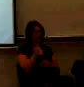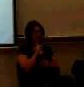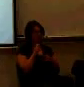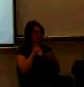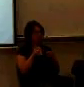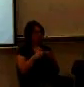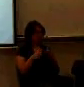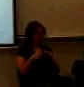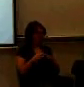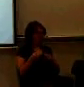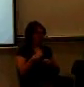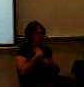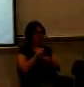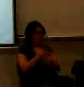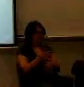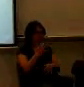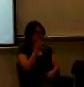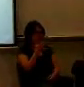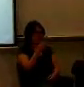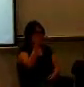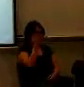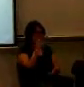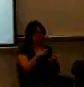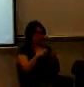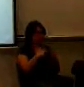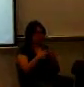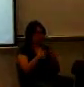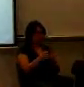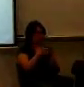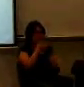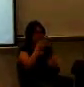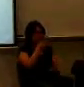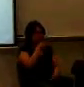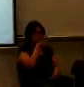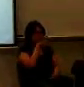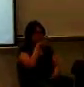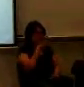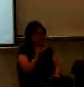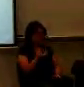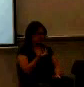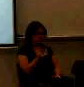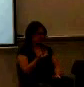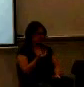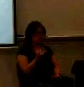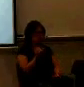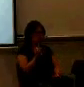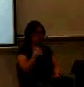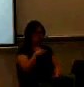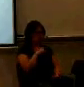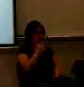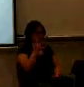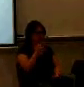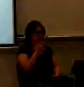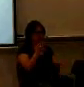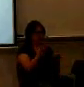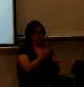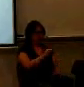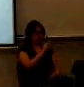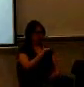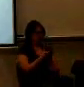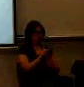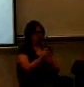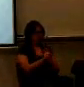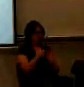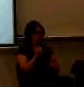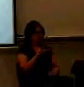problematic because they cause taste and odor problems in drinking waters. And we're lucky here in Manhattan because